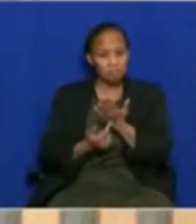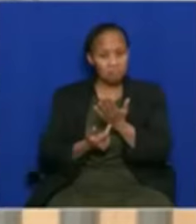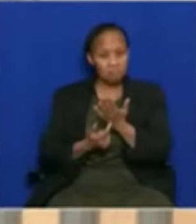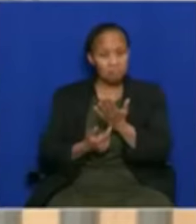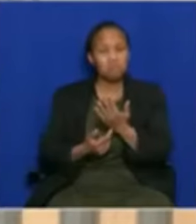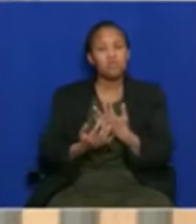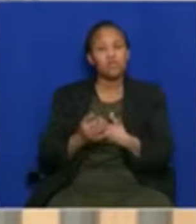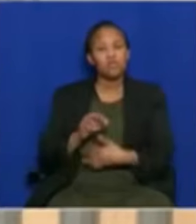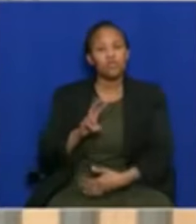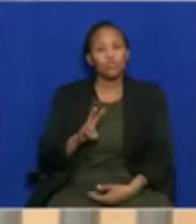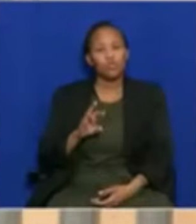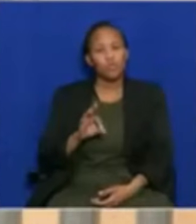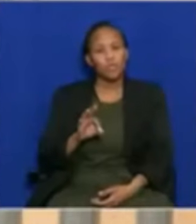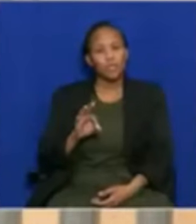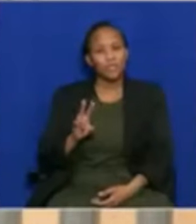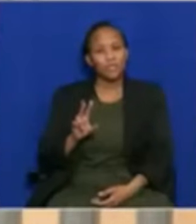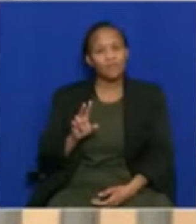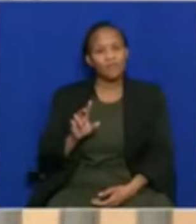2378.